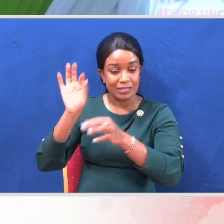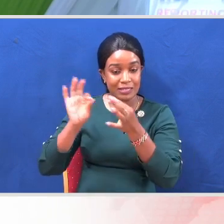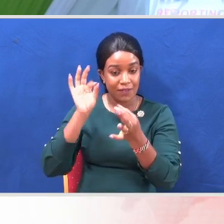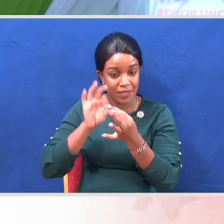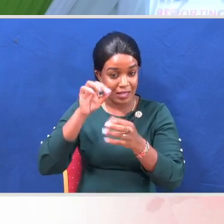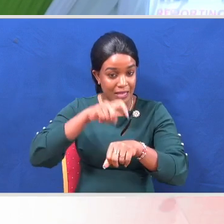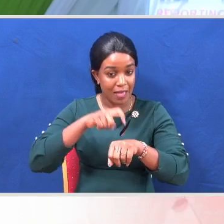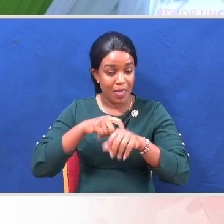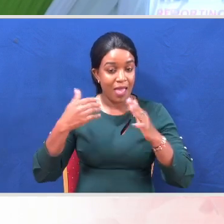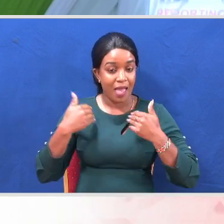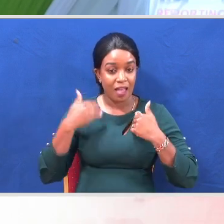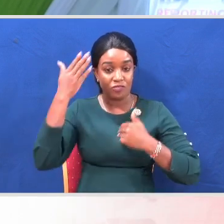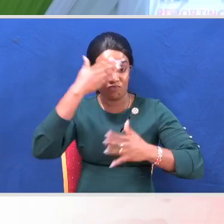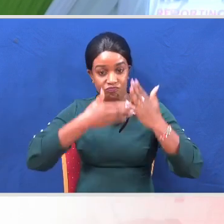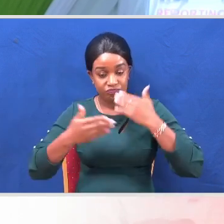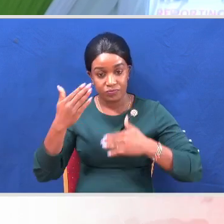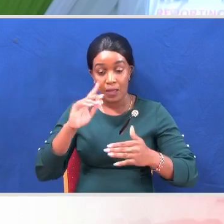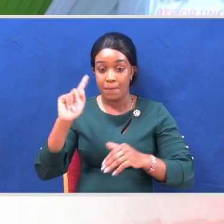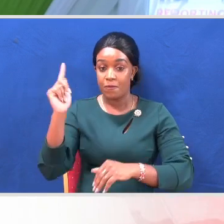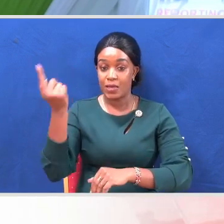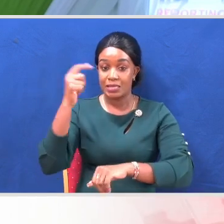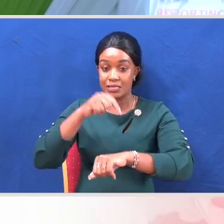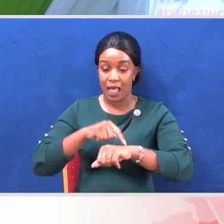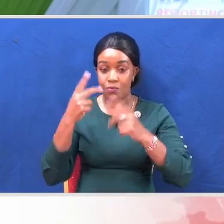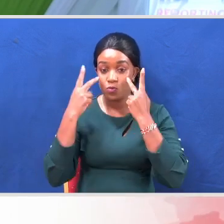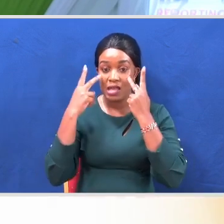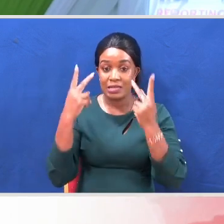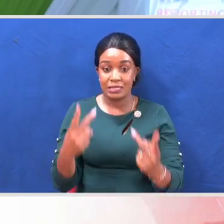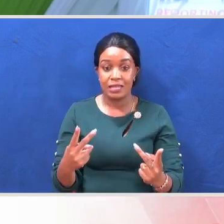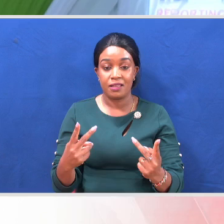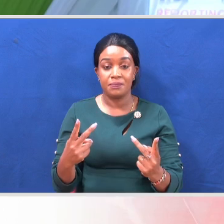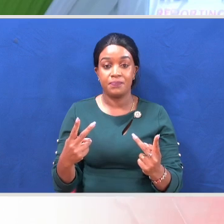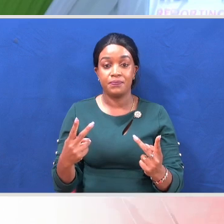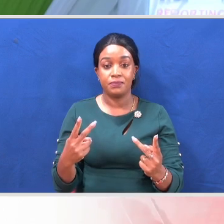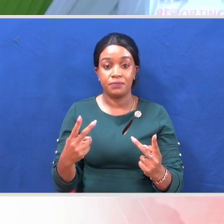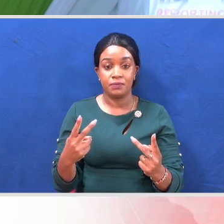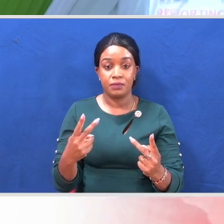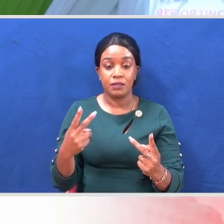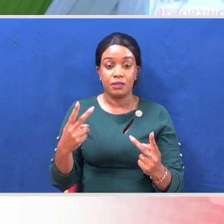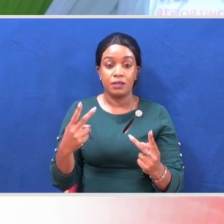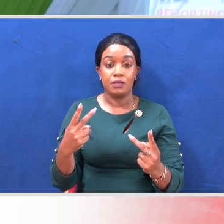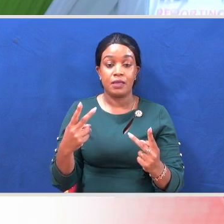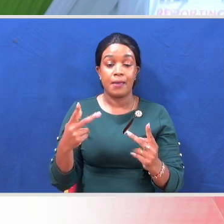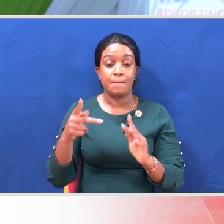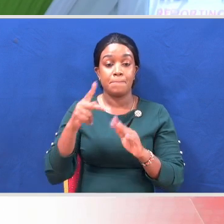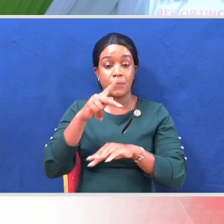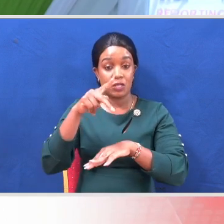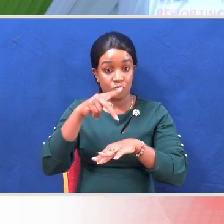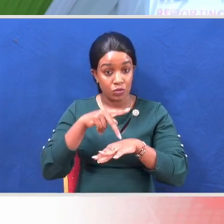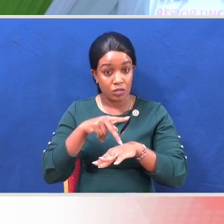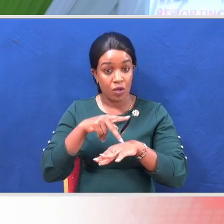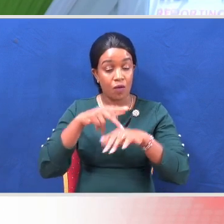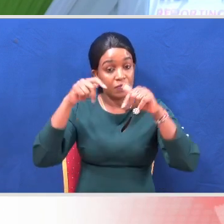to neck. And actually, perhaps it is the first time we are seeing the principles of the, in this